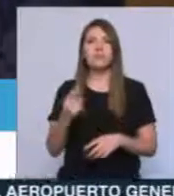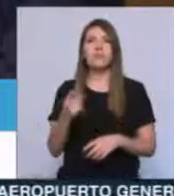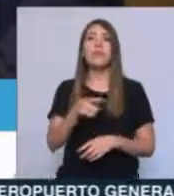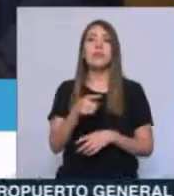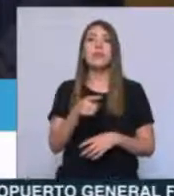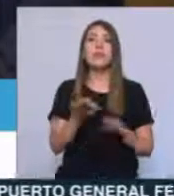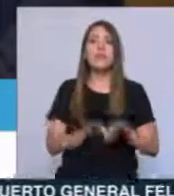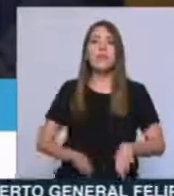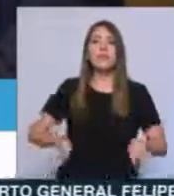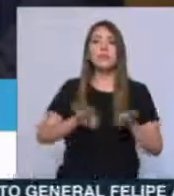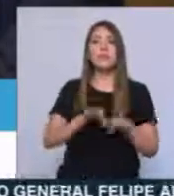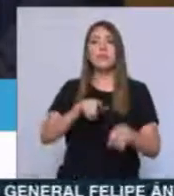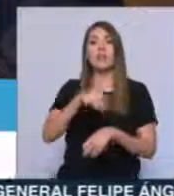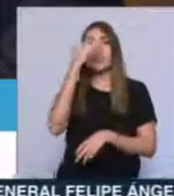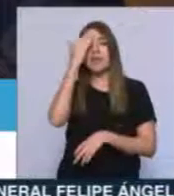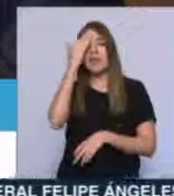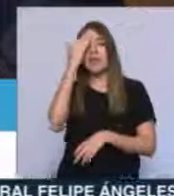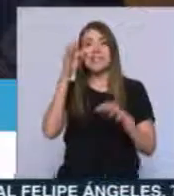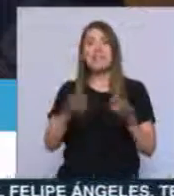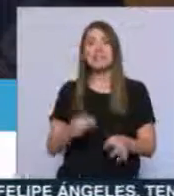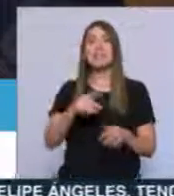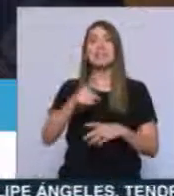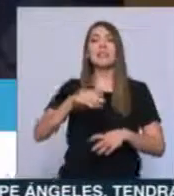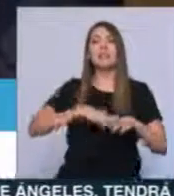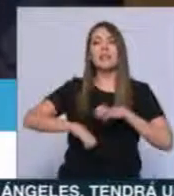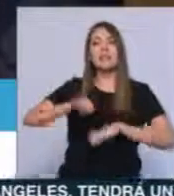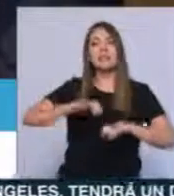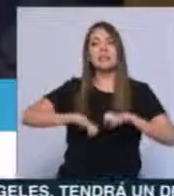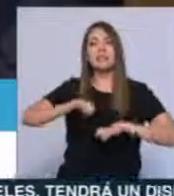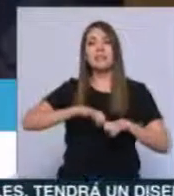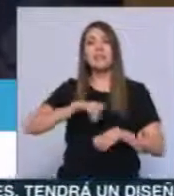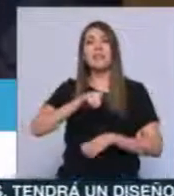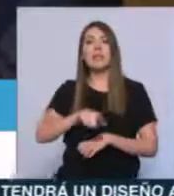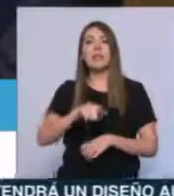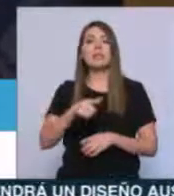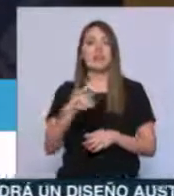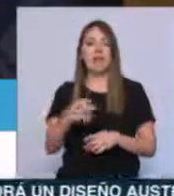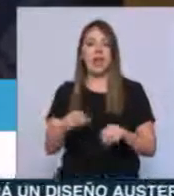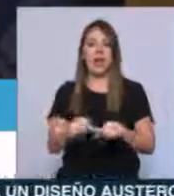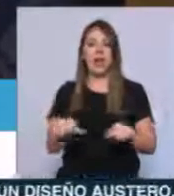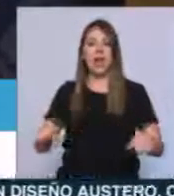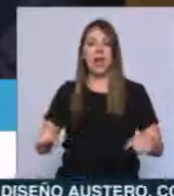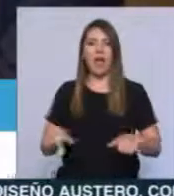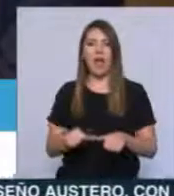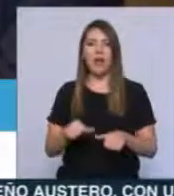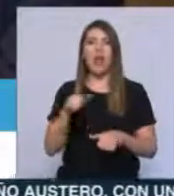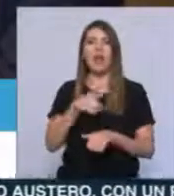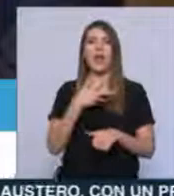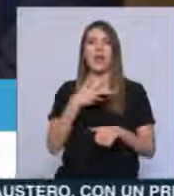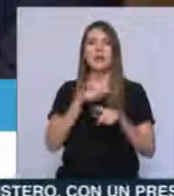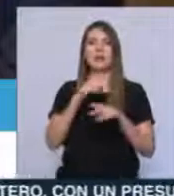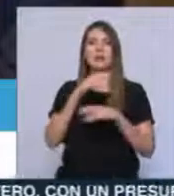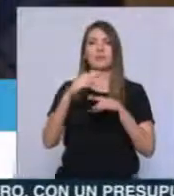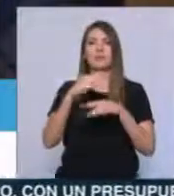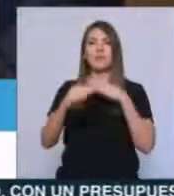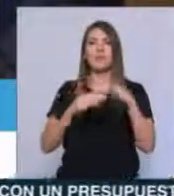to address specifically the corporate world in this area. Around the world, Rotary